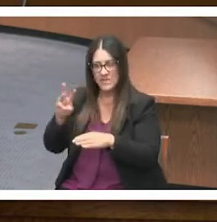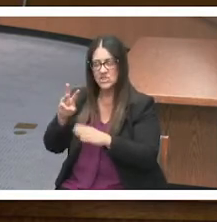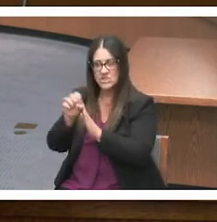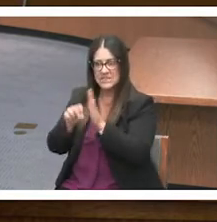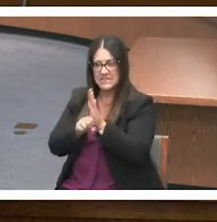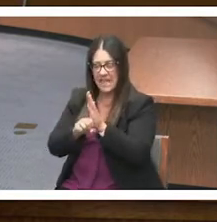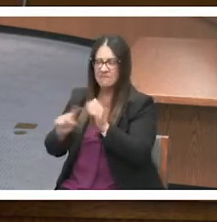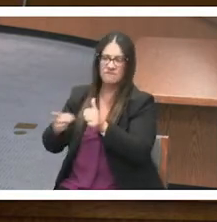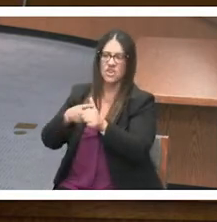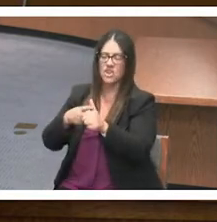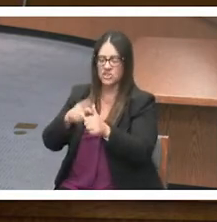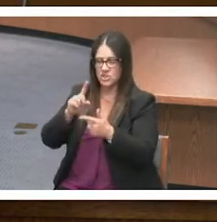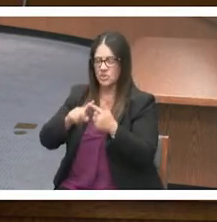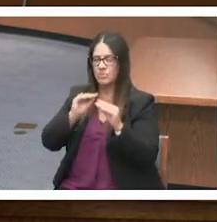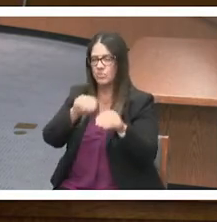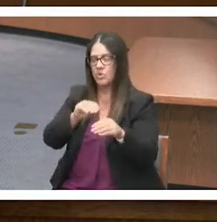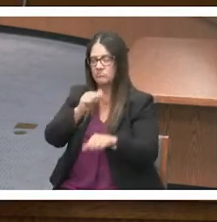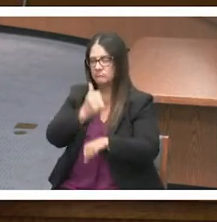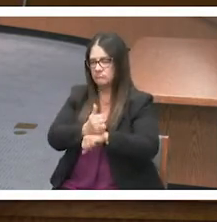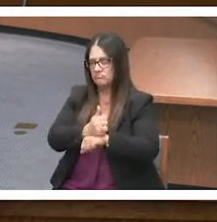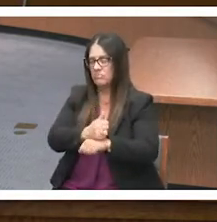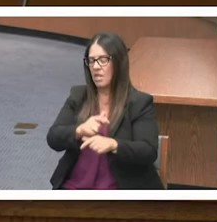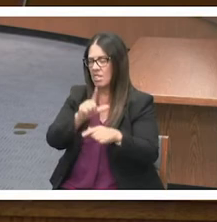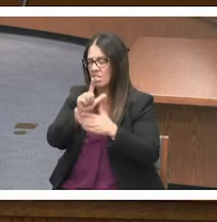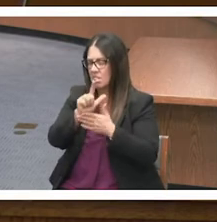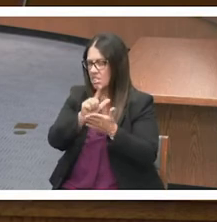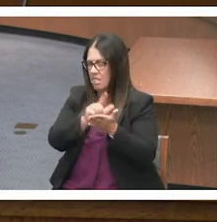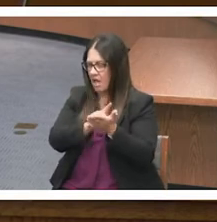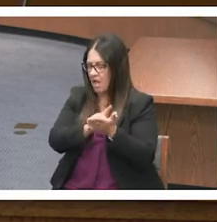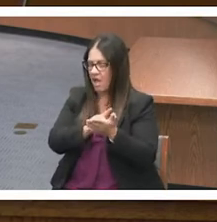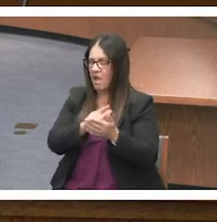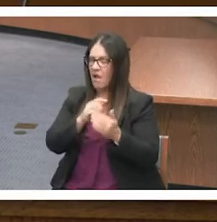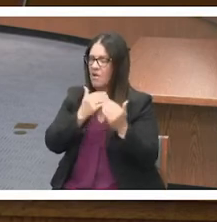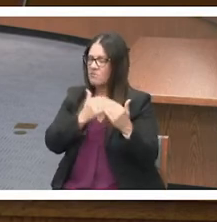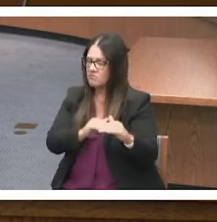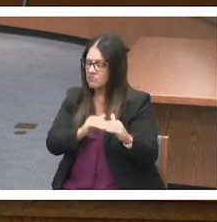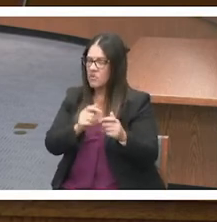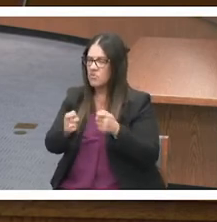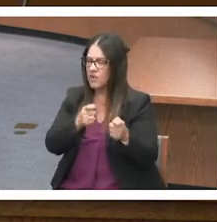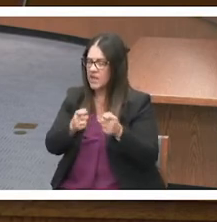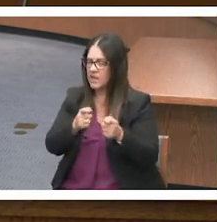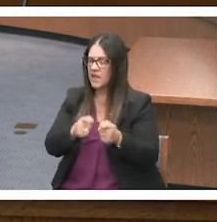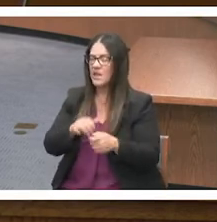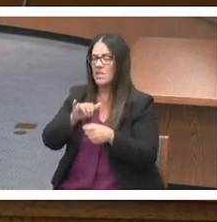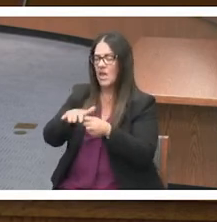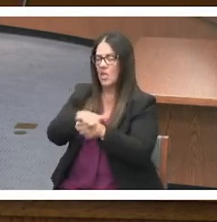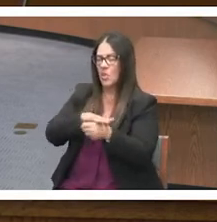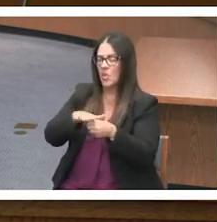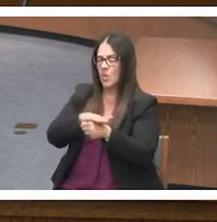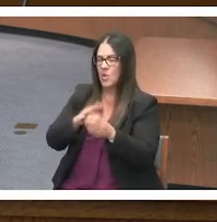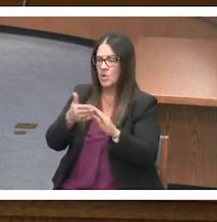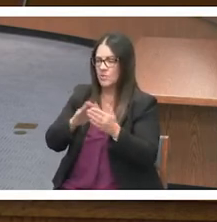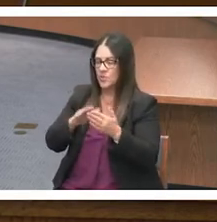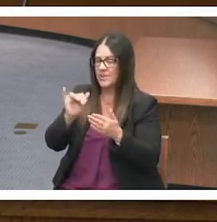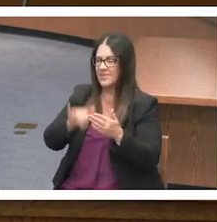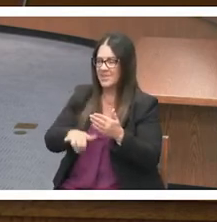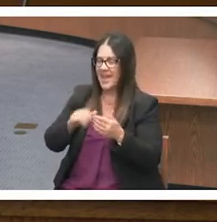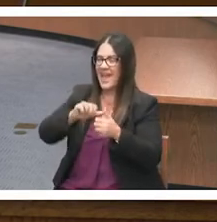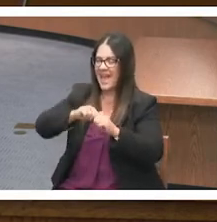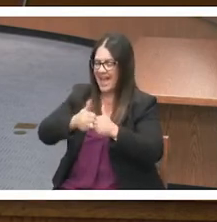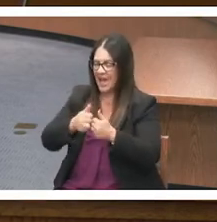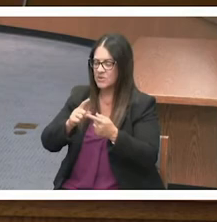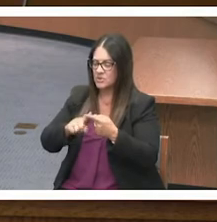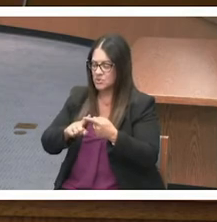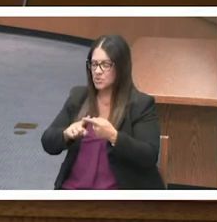to regulate groundwater, to basically require that local communities organize themselves to bring groundwater basins back into